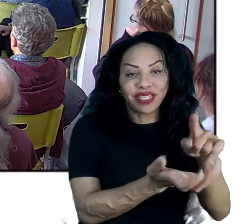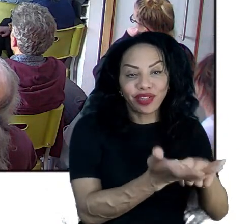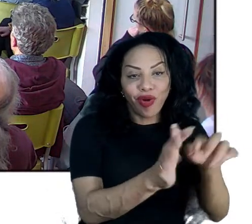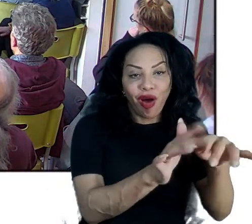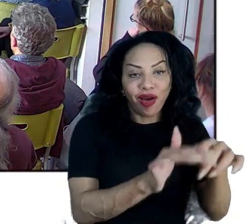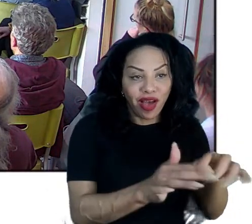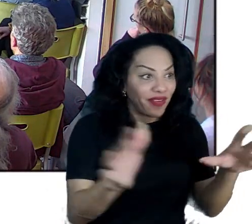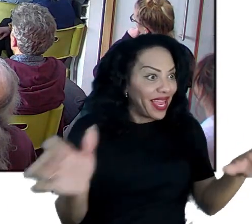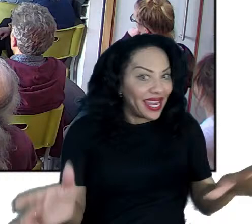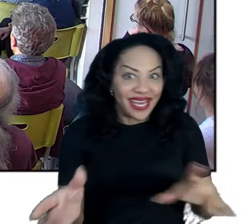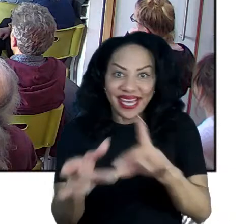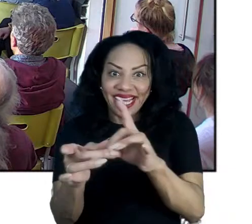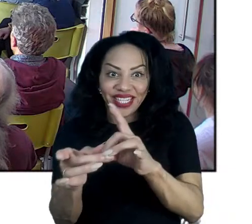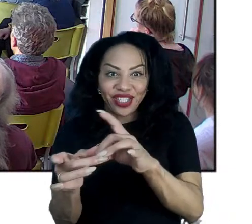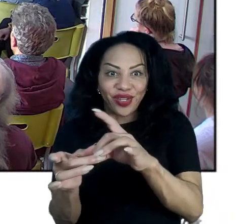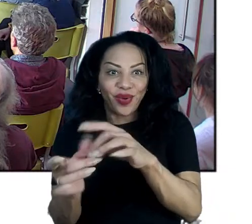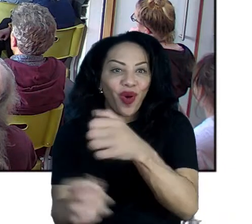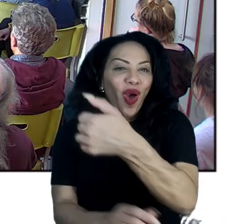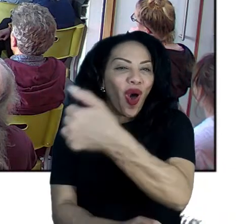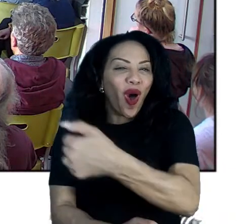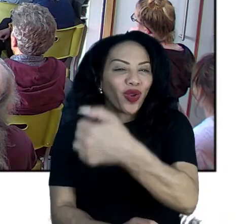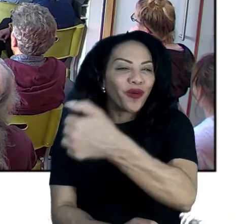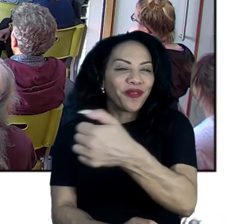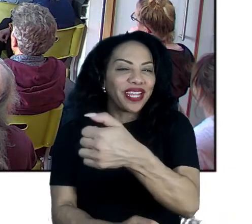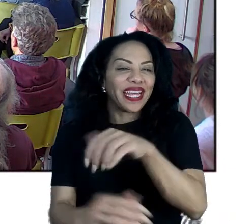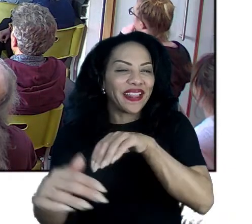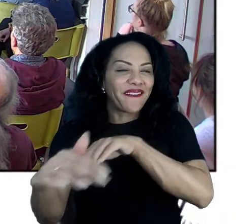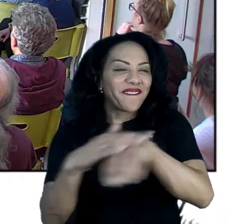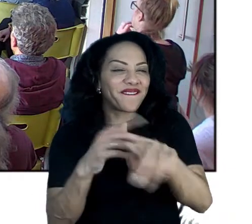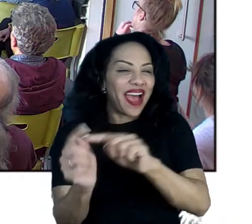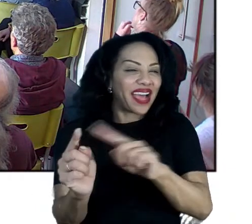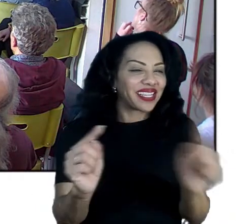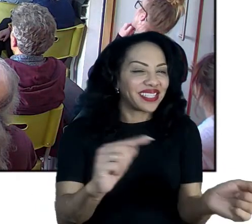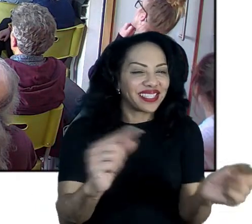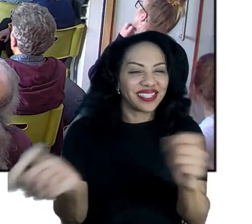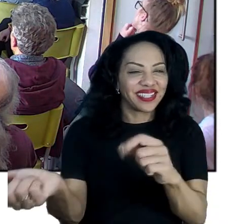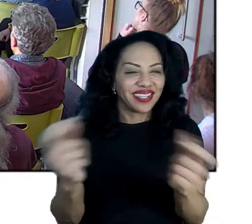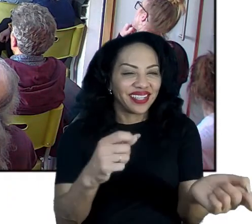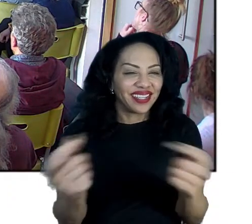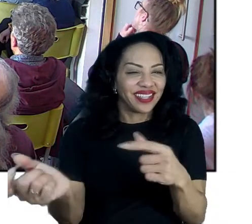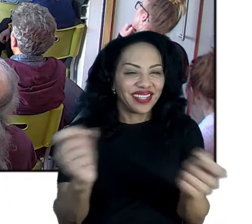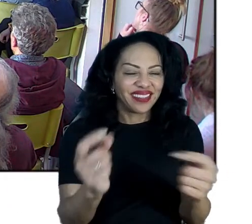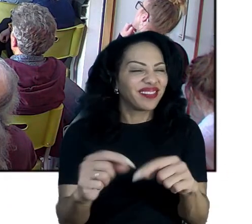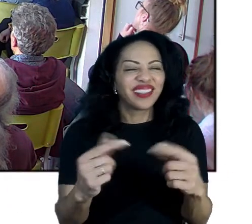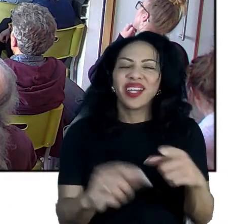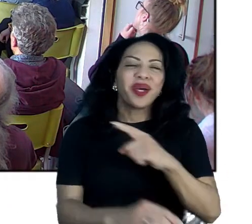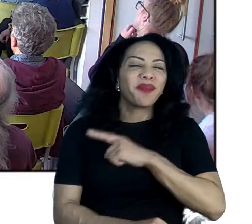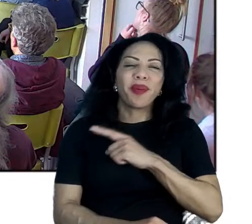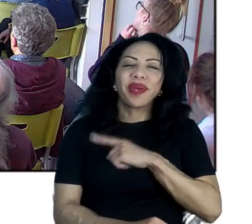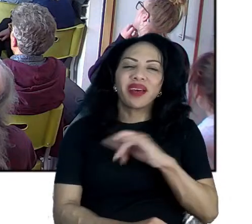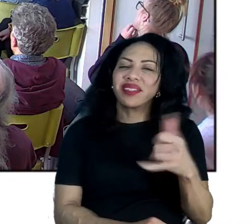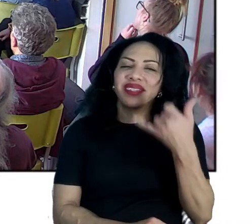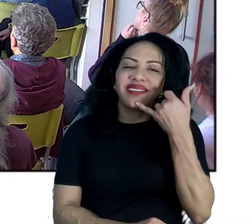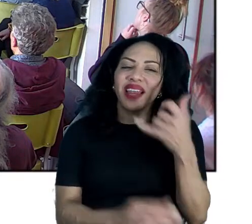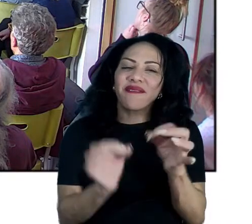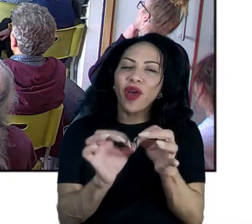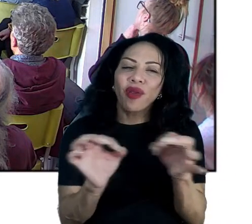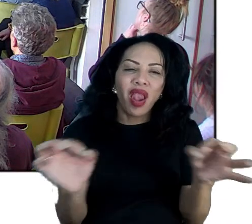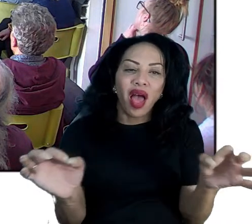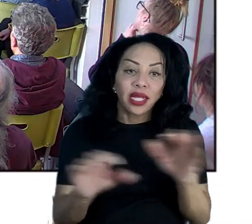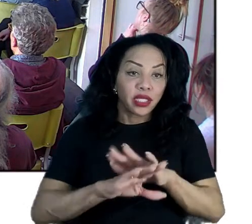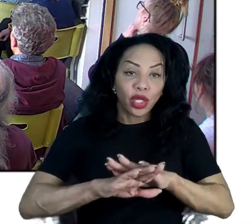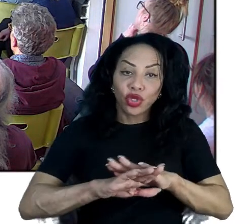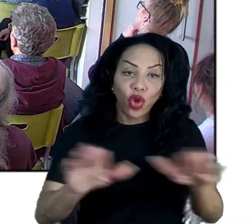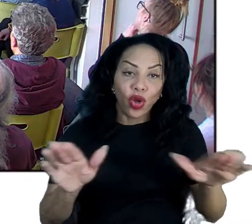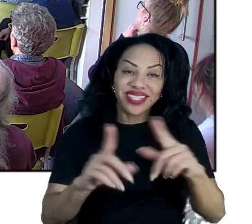and transmitting faxes between the two. But because the telephone lines are not digital, I